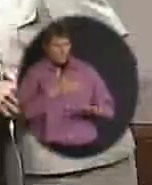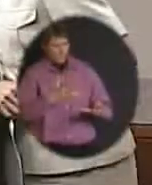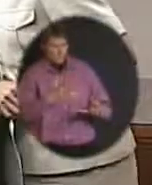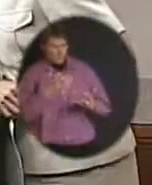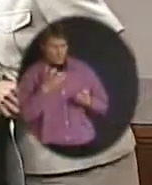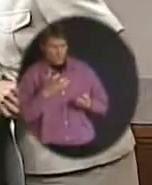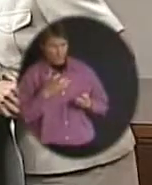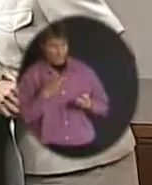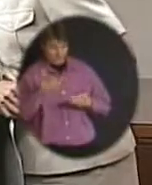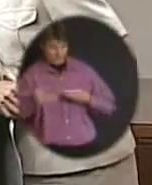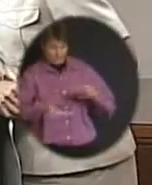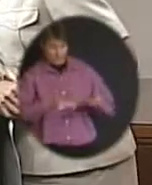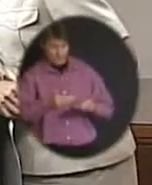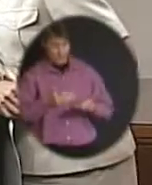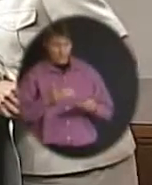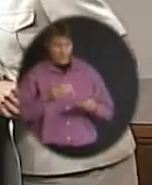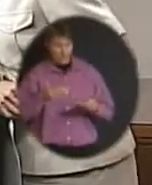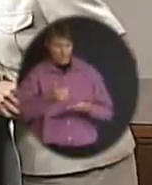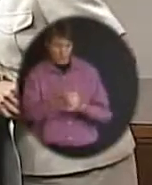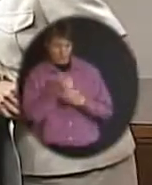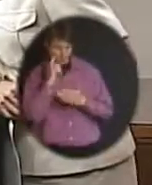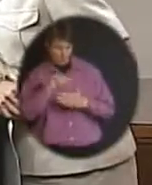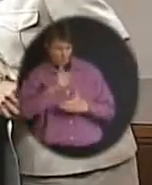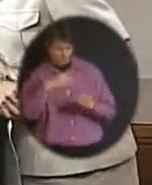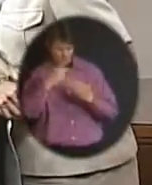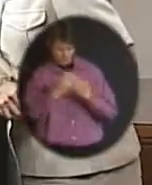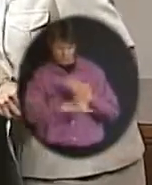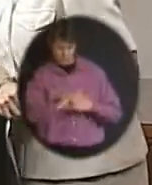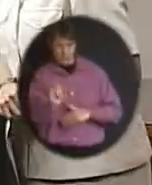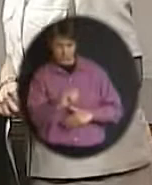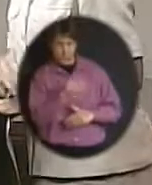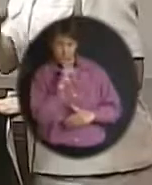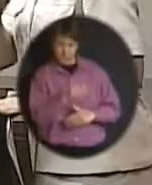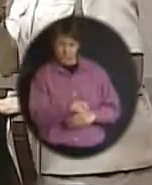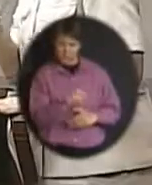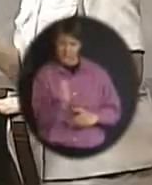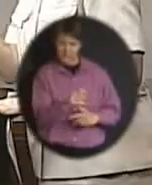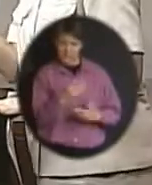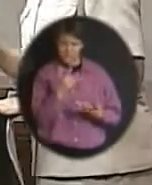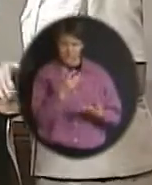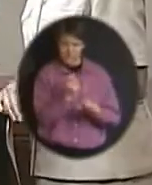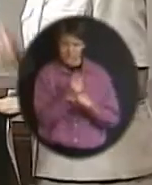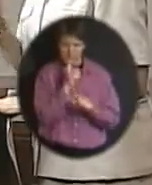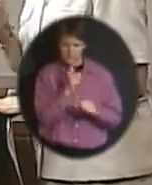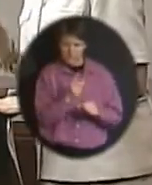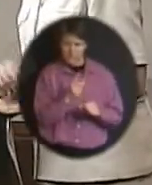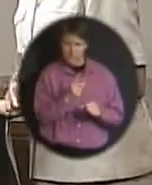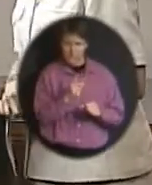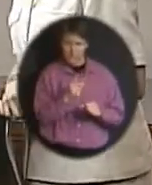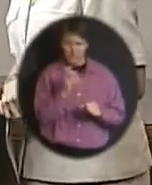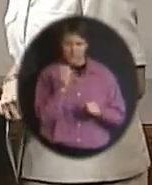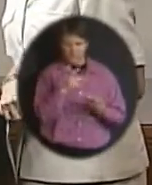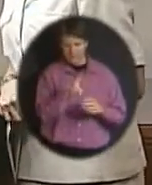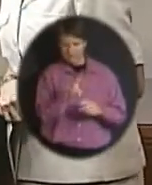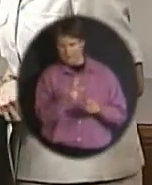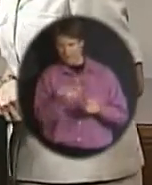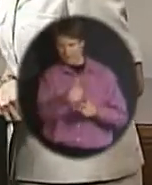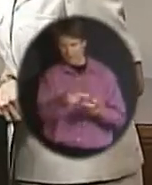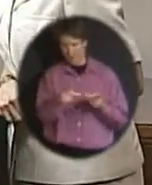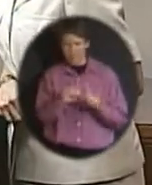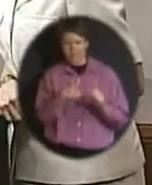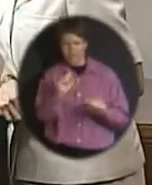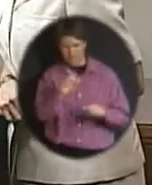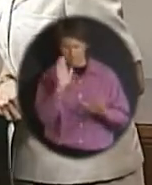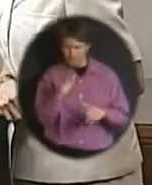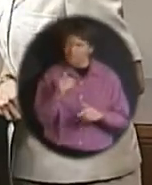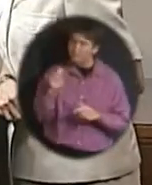and invite their help for lots of other projects that we have going on. Okay, So all right. we just want to channel them somewhere else, but they've been wonderful. I